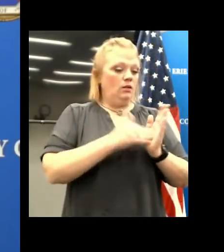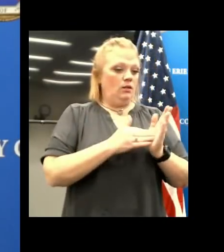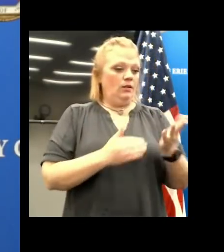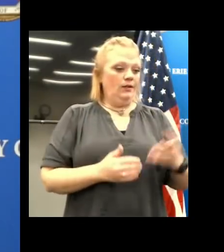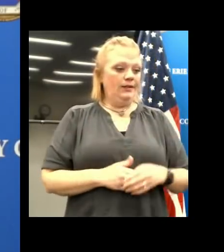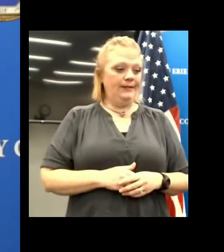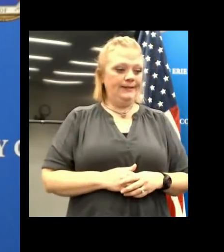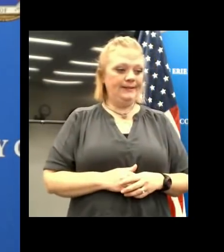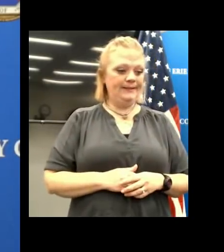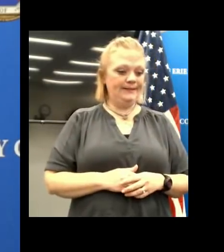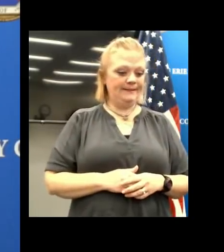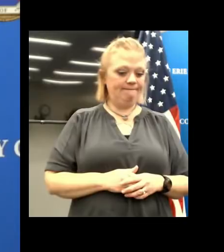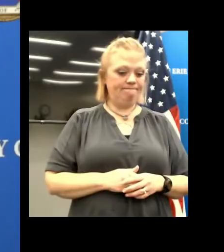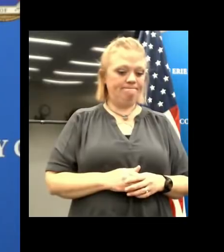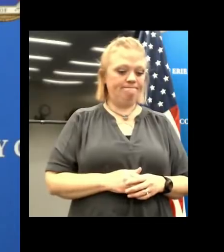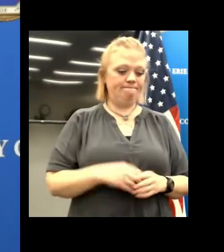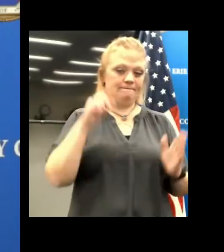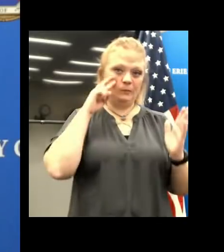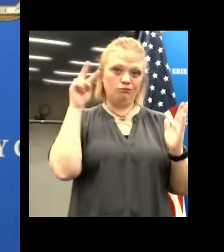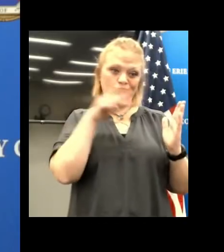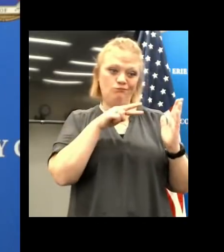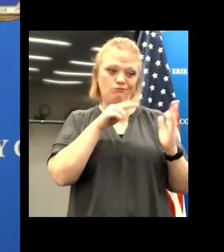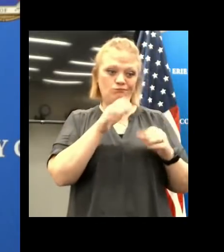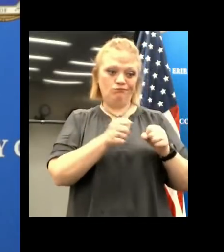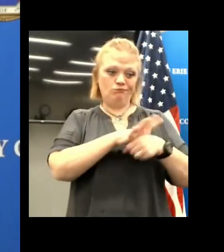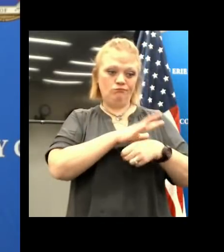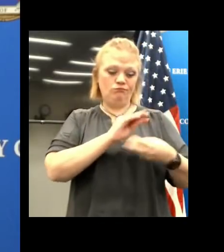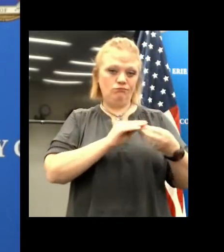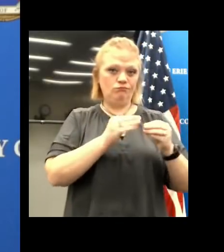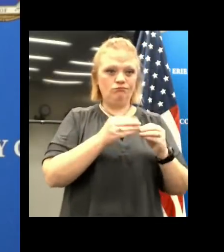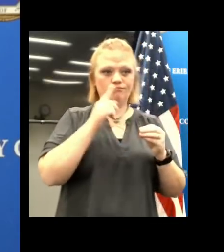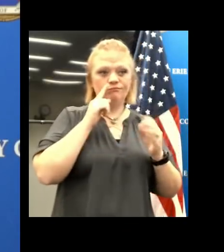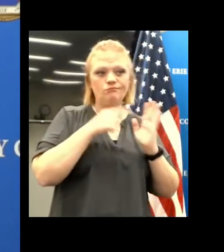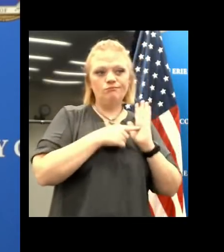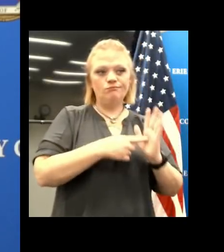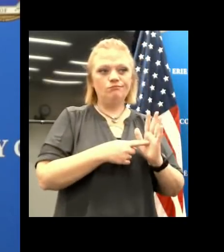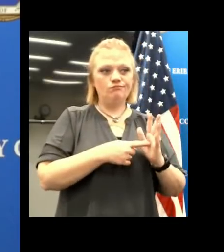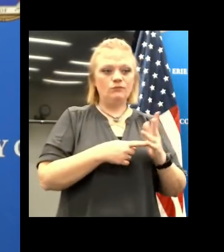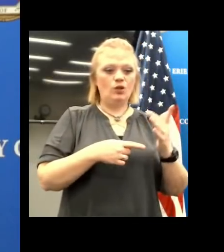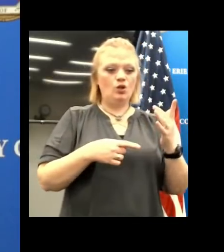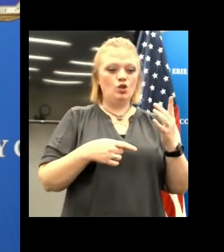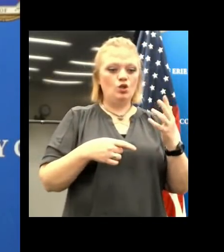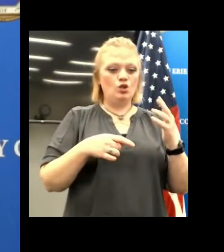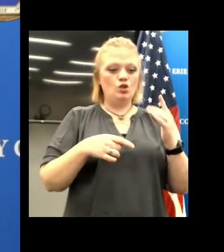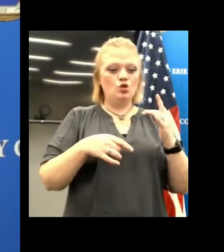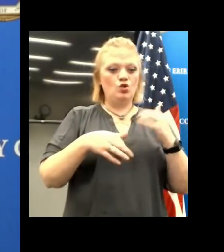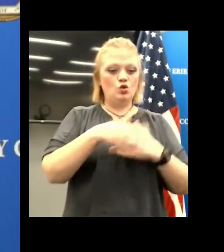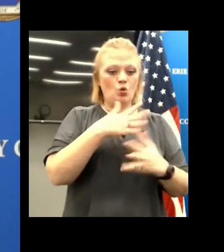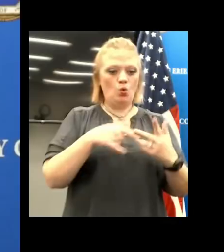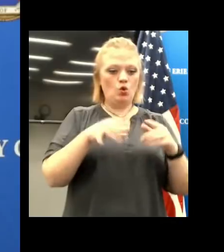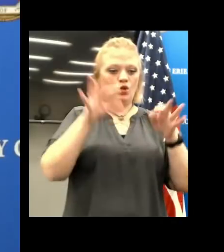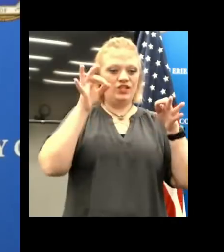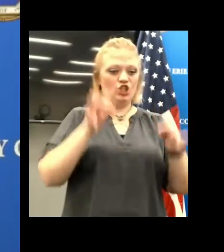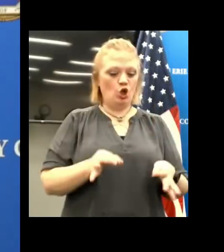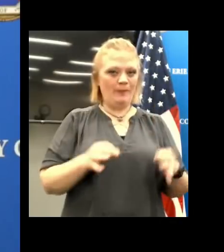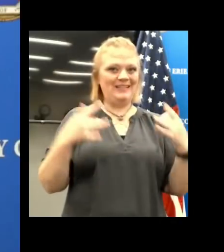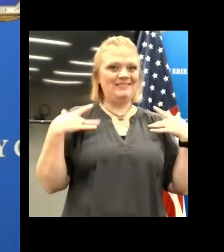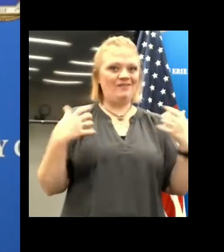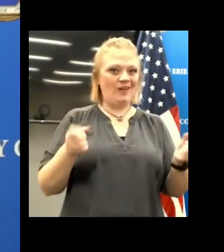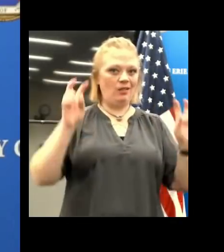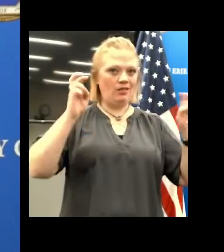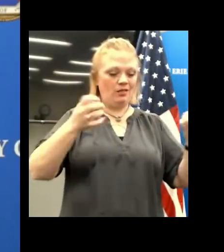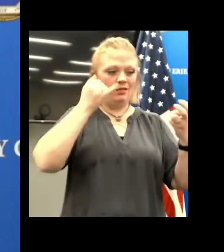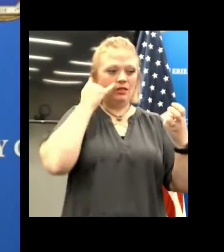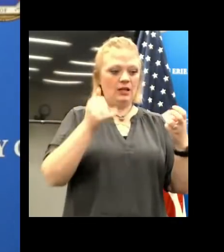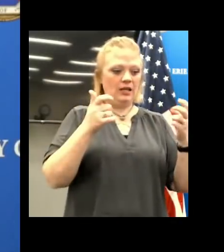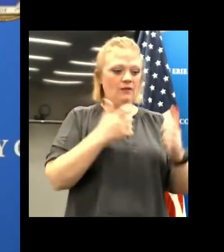be looking at our COVID numbers is also reflective of our social determinants of health. So if a large number of